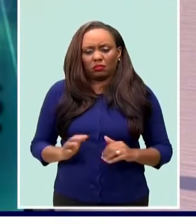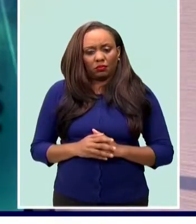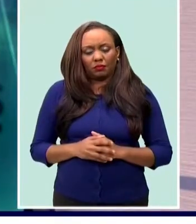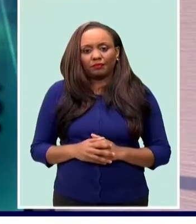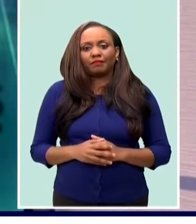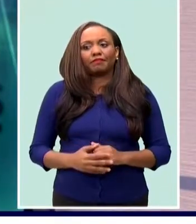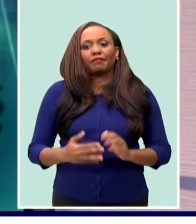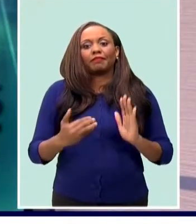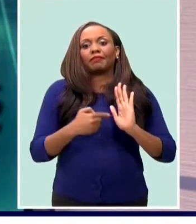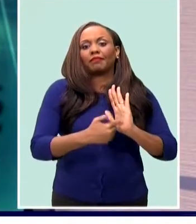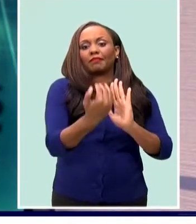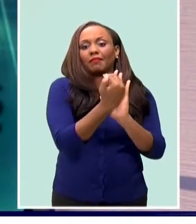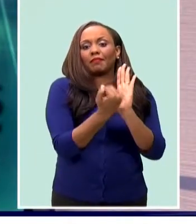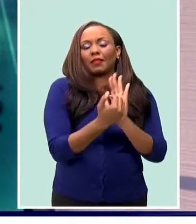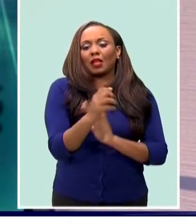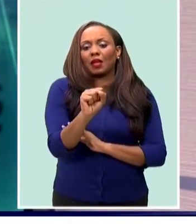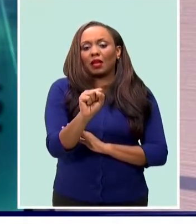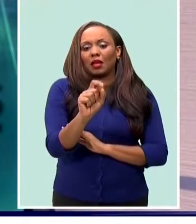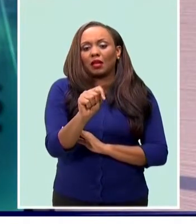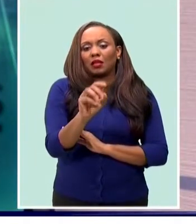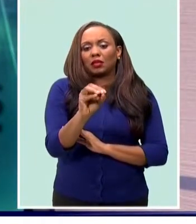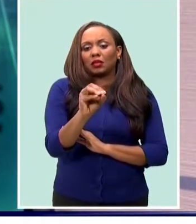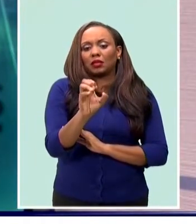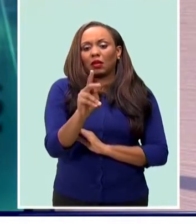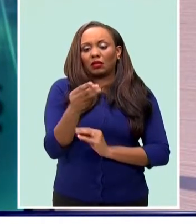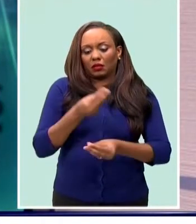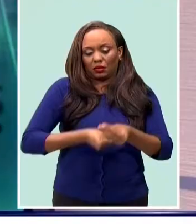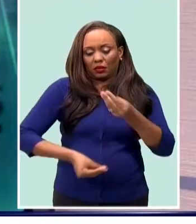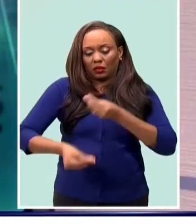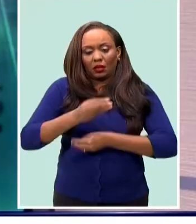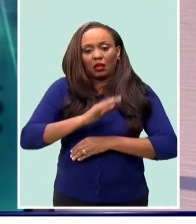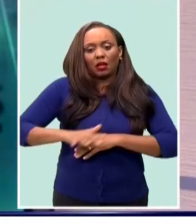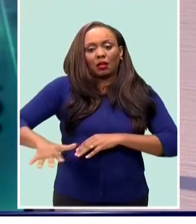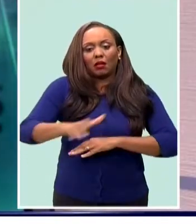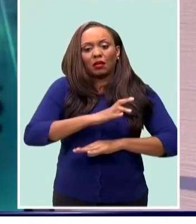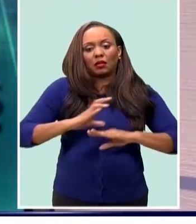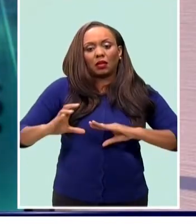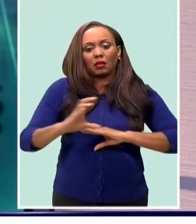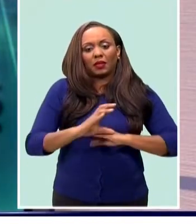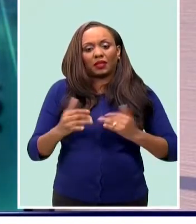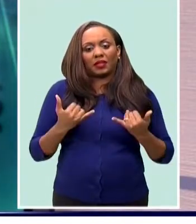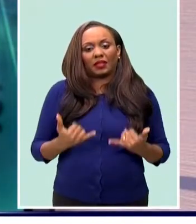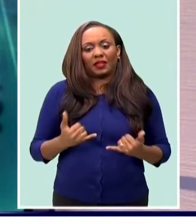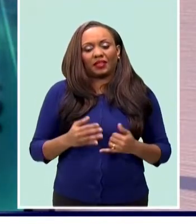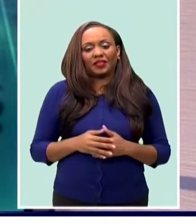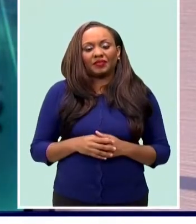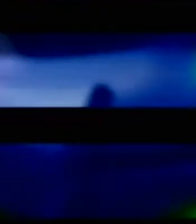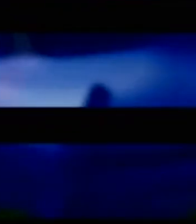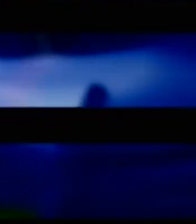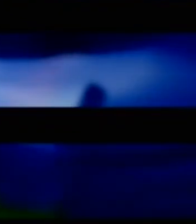now to take a look at how those stocks traded on selected exchanges across our region.